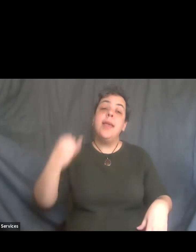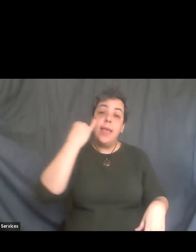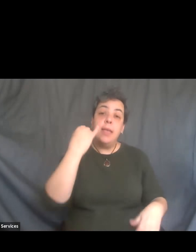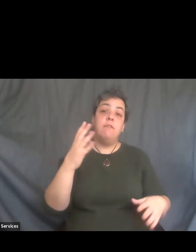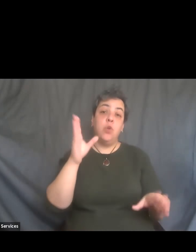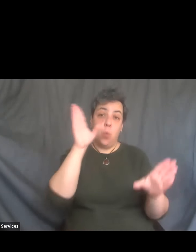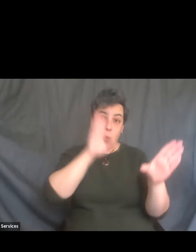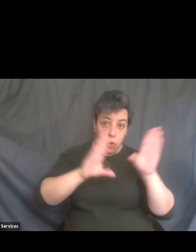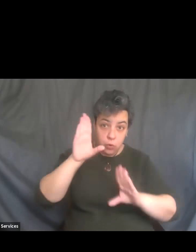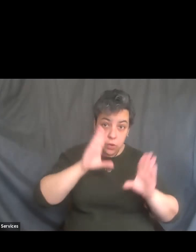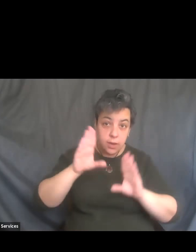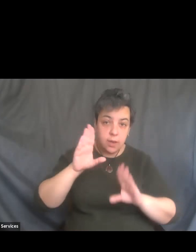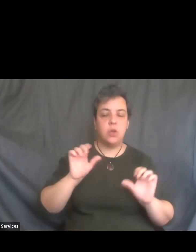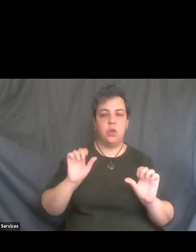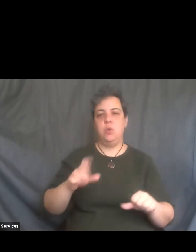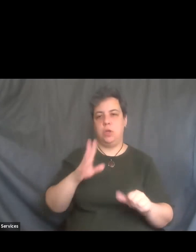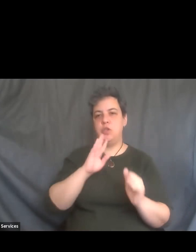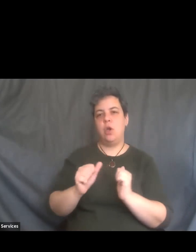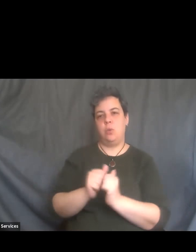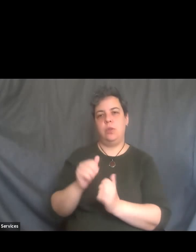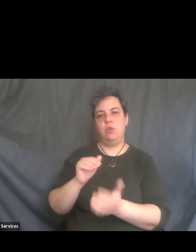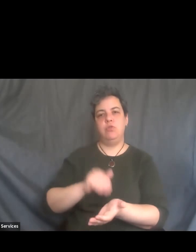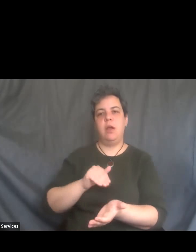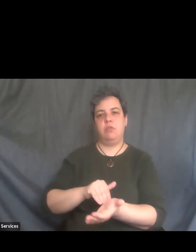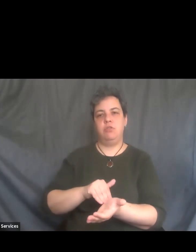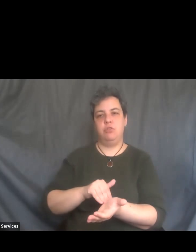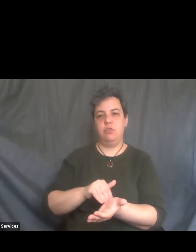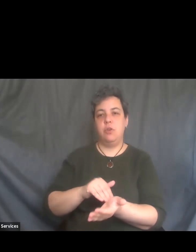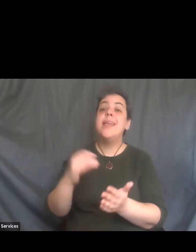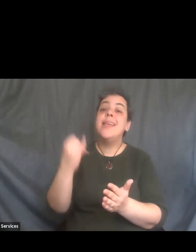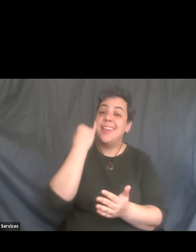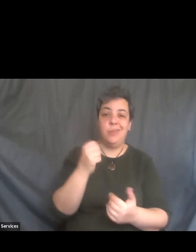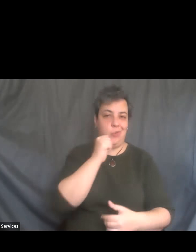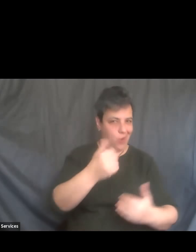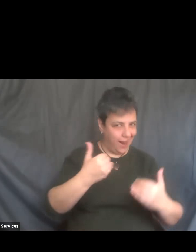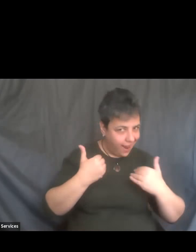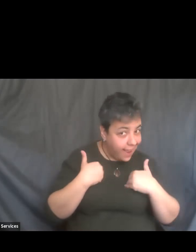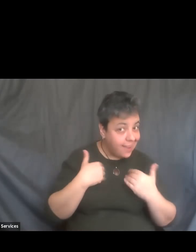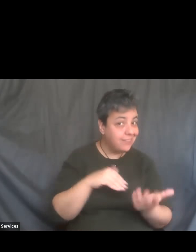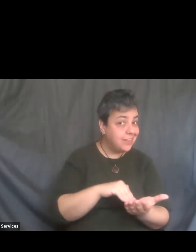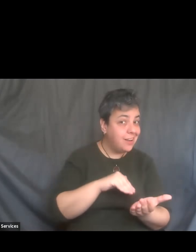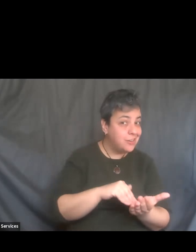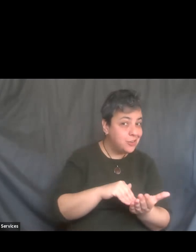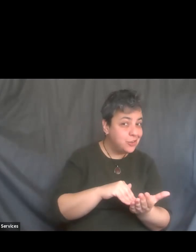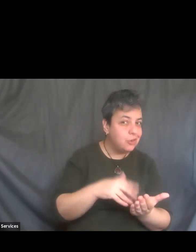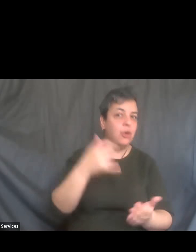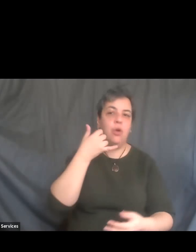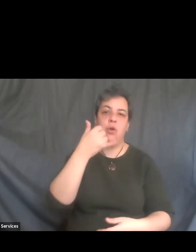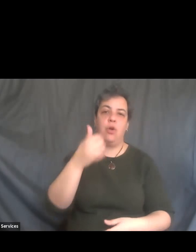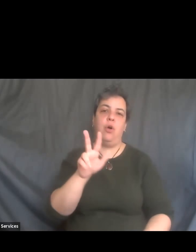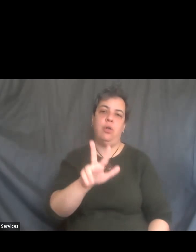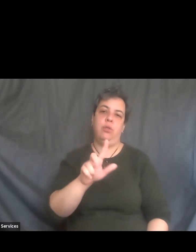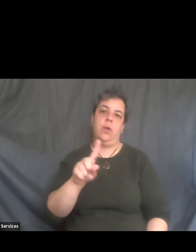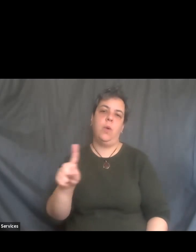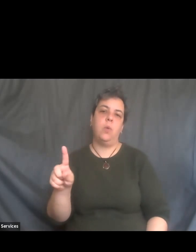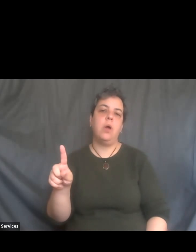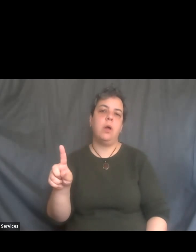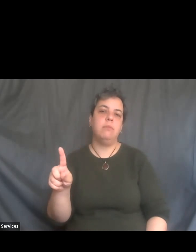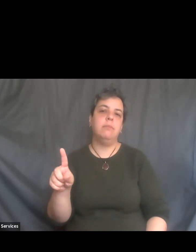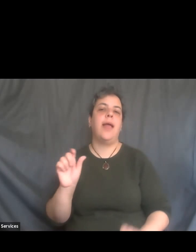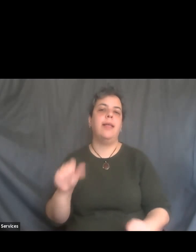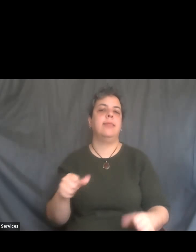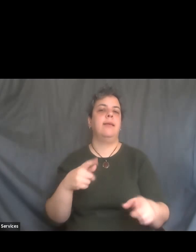have a provider, you can also call 311 so they can go through the history with you and tell you what's best. All right.